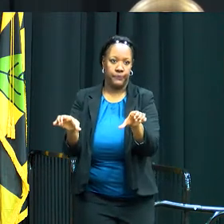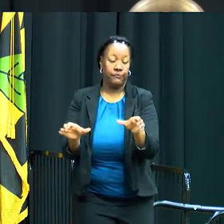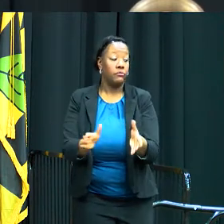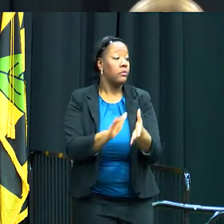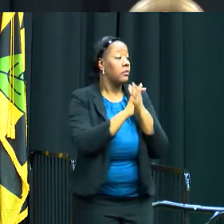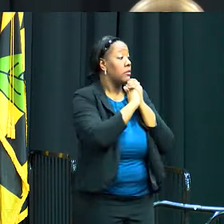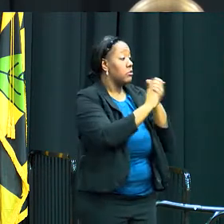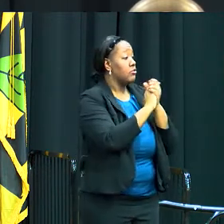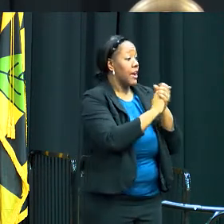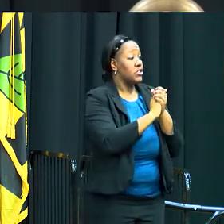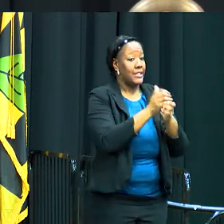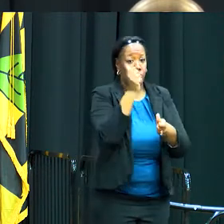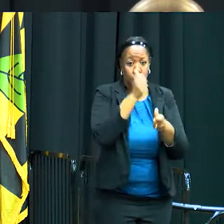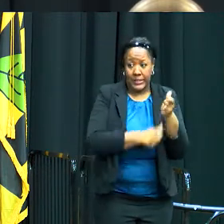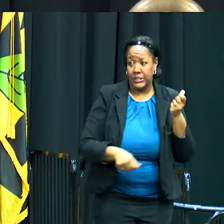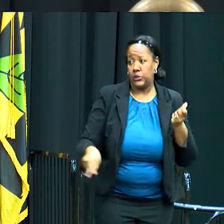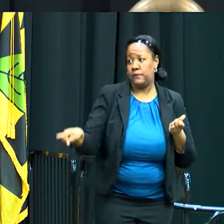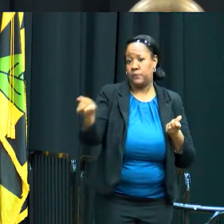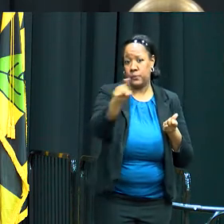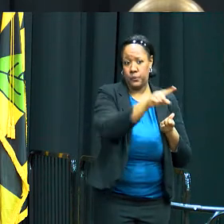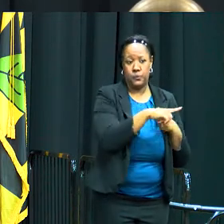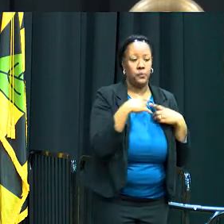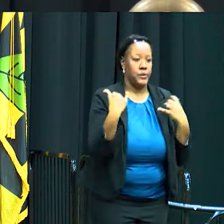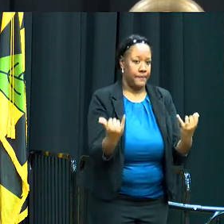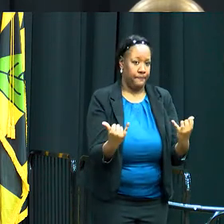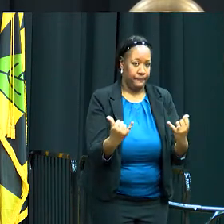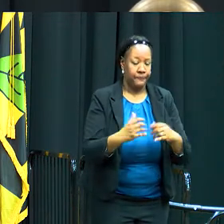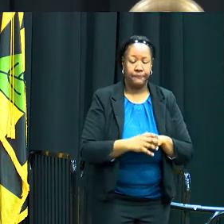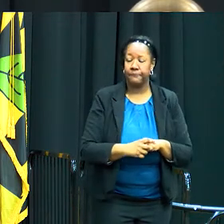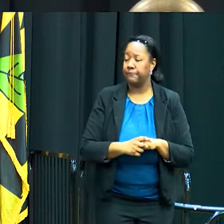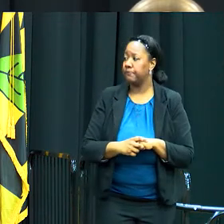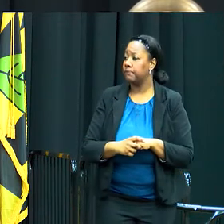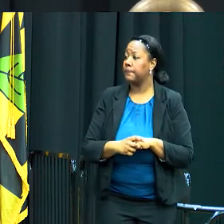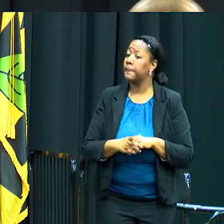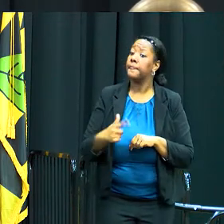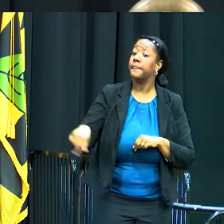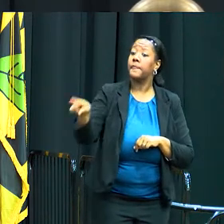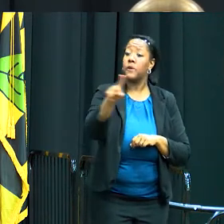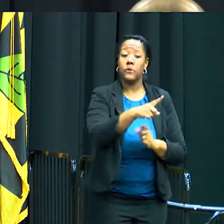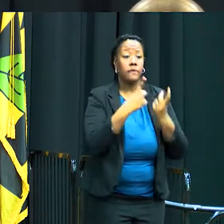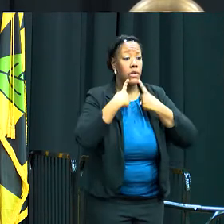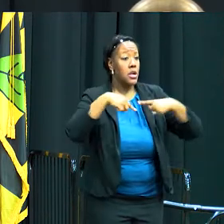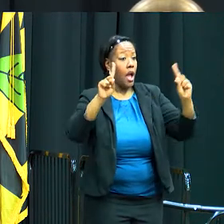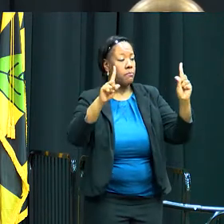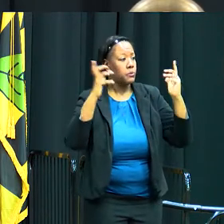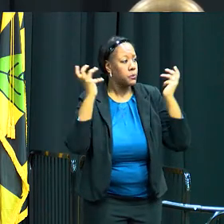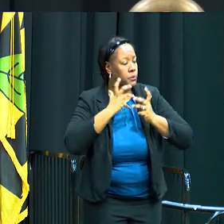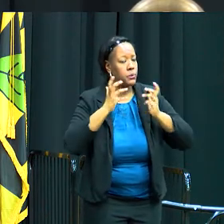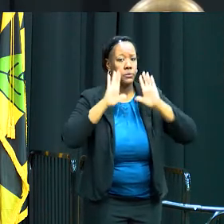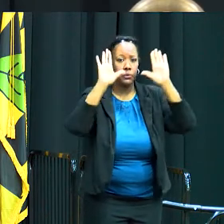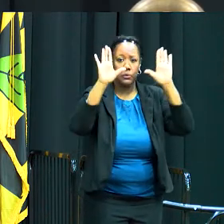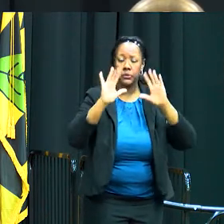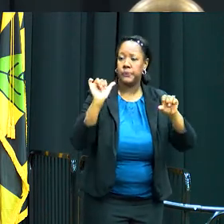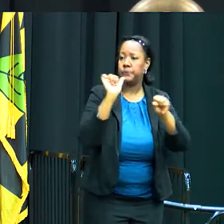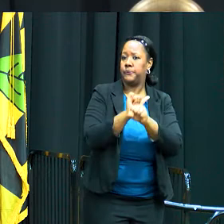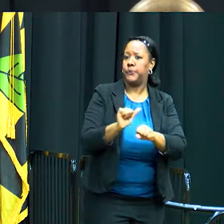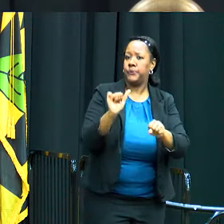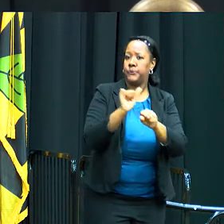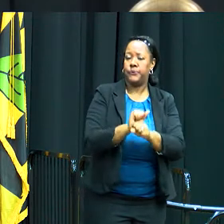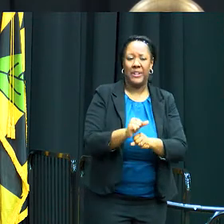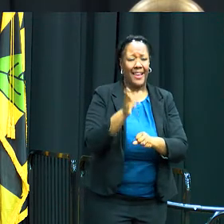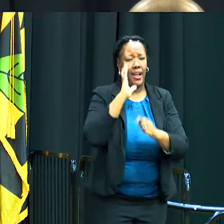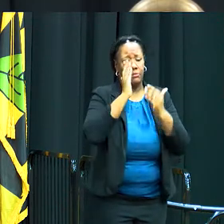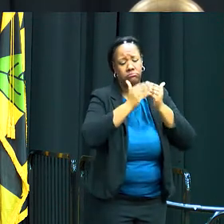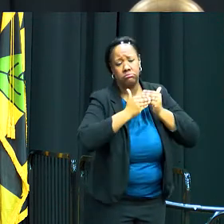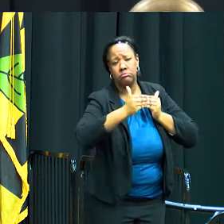Congratulations to each and every one of you here today. You've accomplished great things, and you're on the verge of